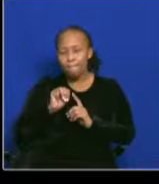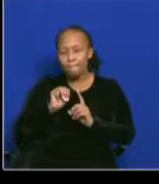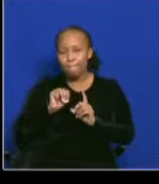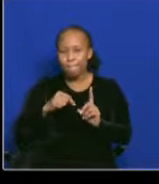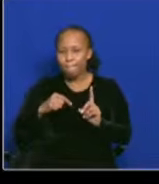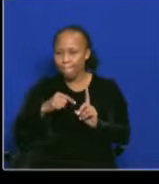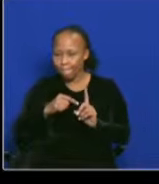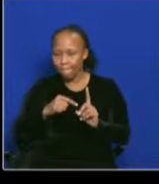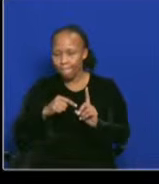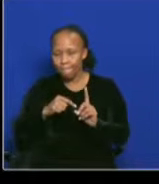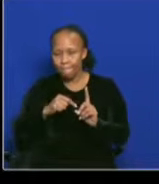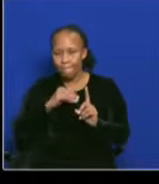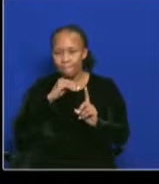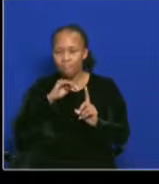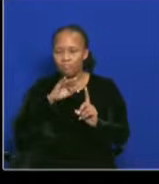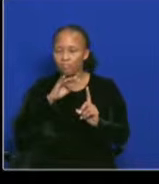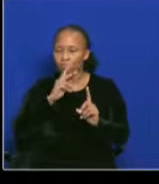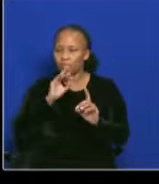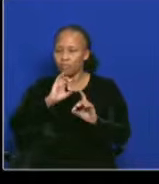pilot, Fani.